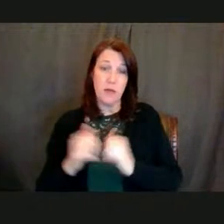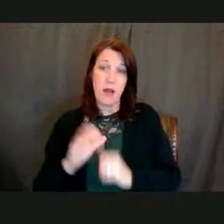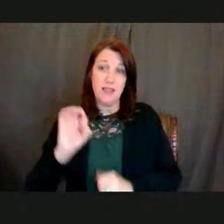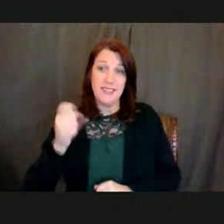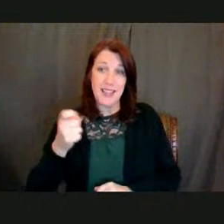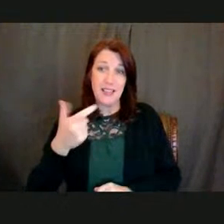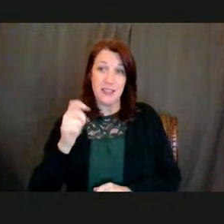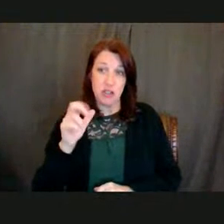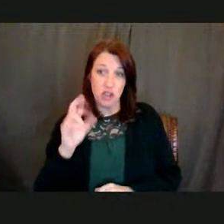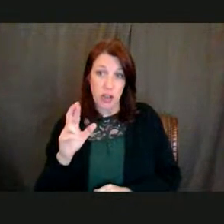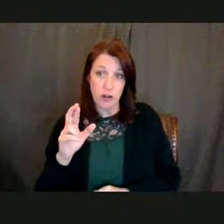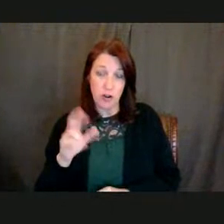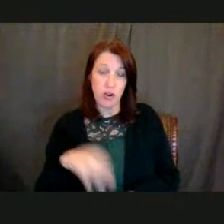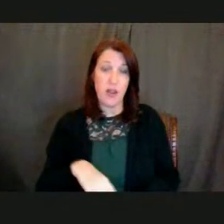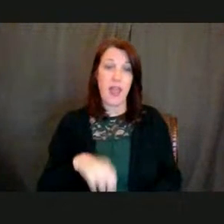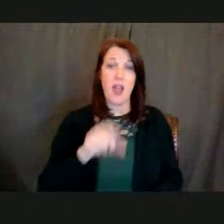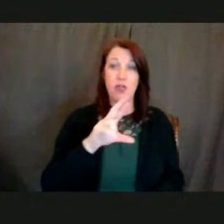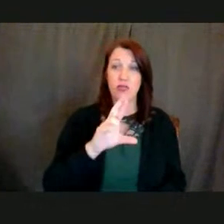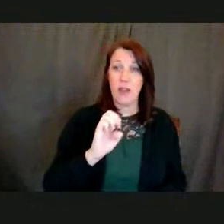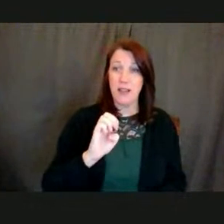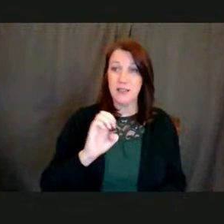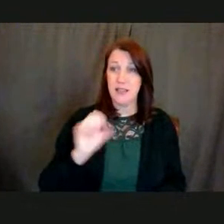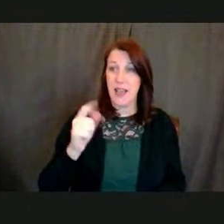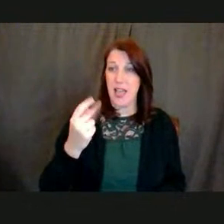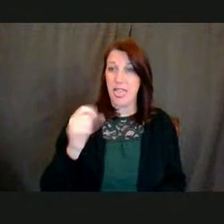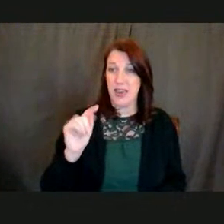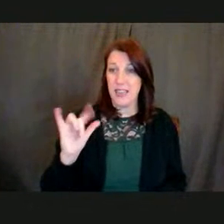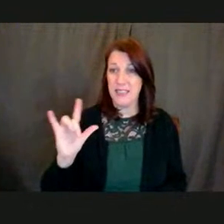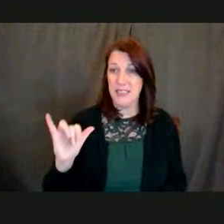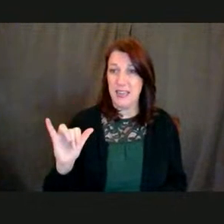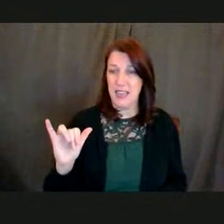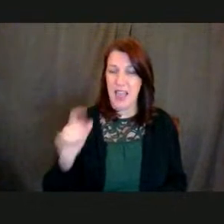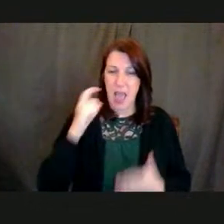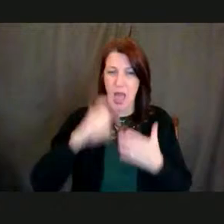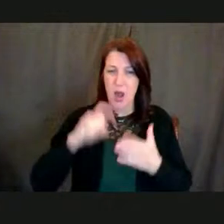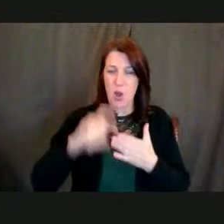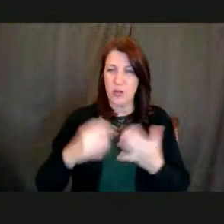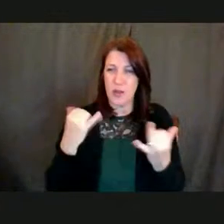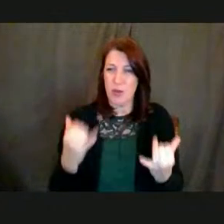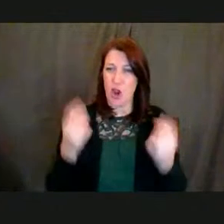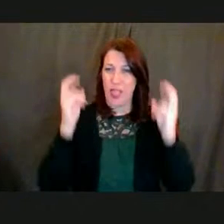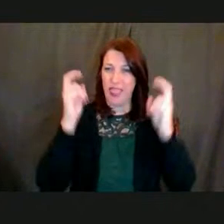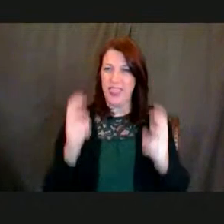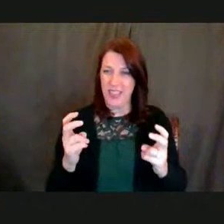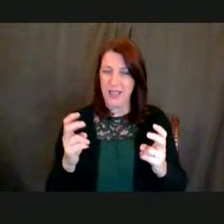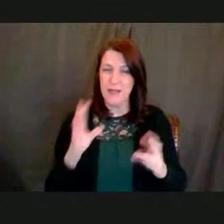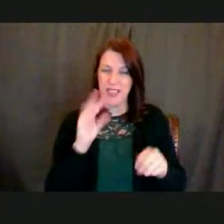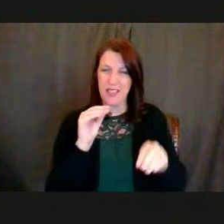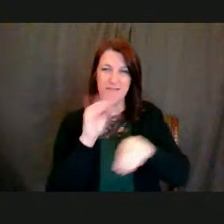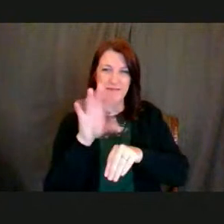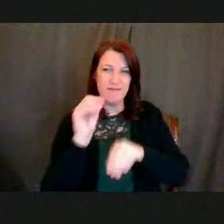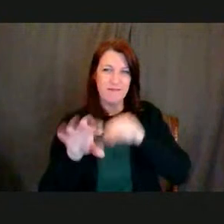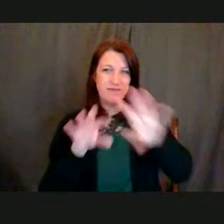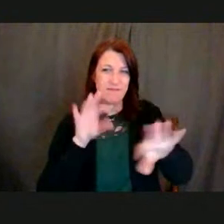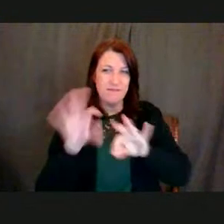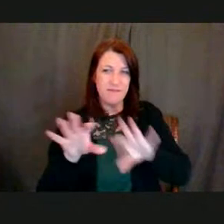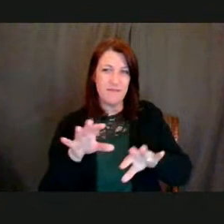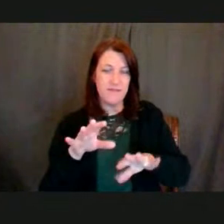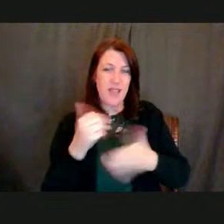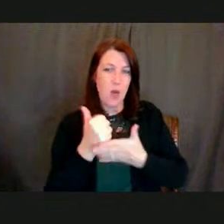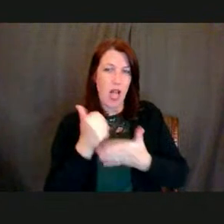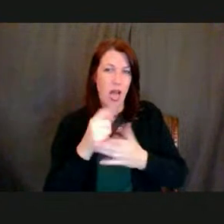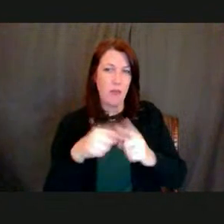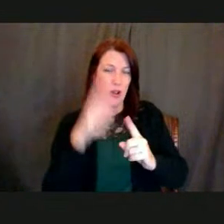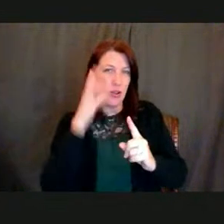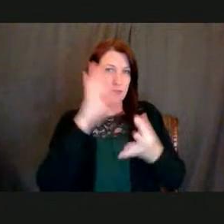gender and race and ethnicity. And I think some of the recurrent themes that were discussed will help you as you think about inclusion.